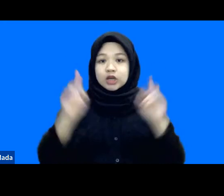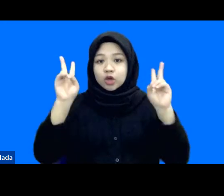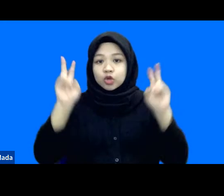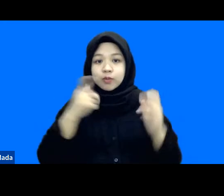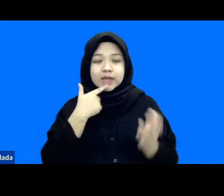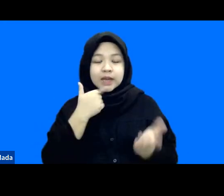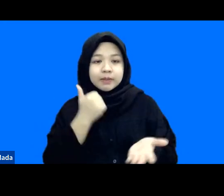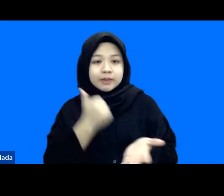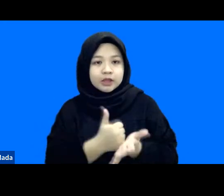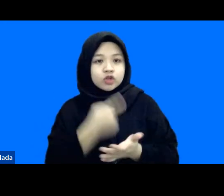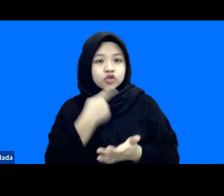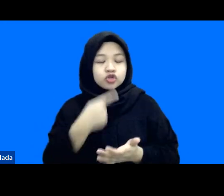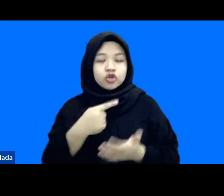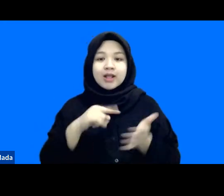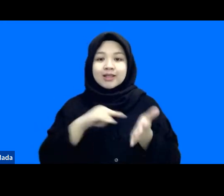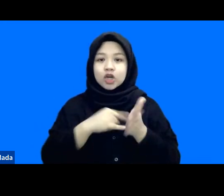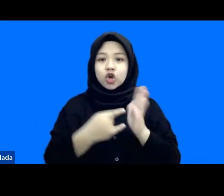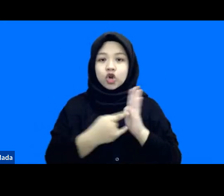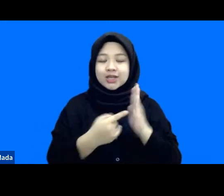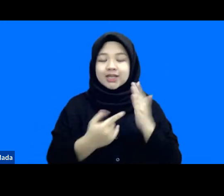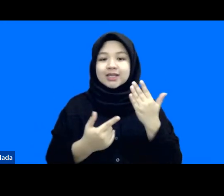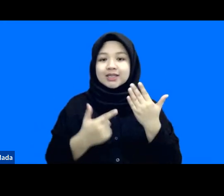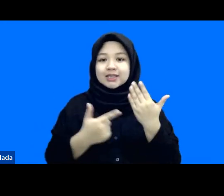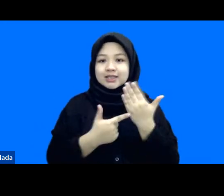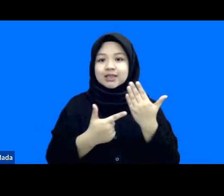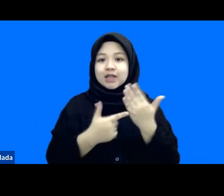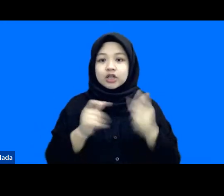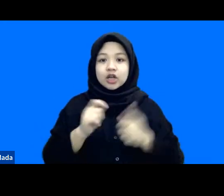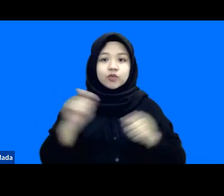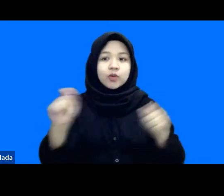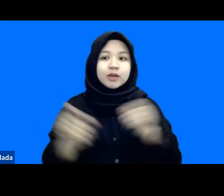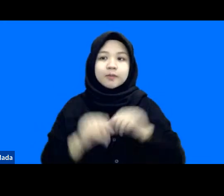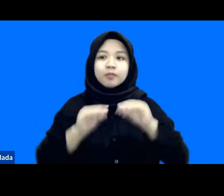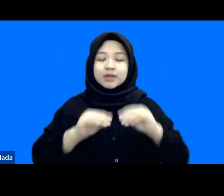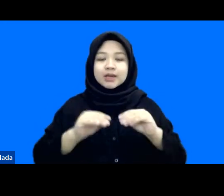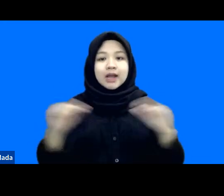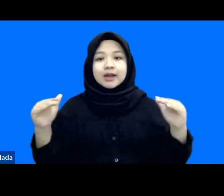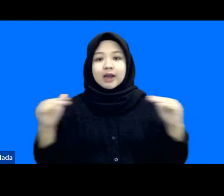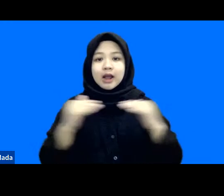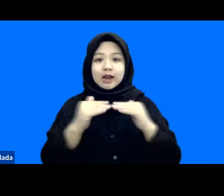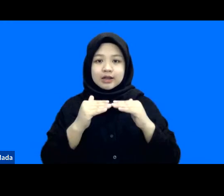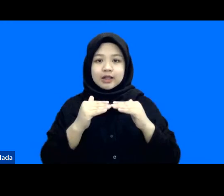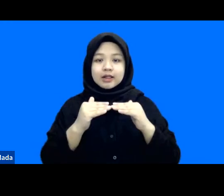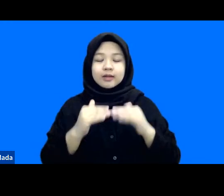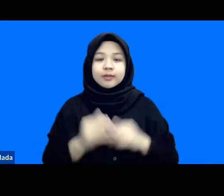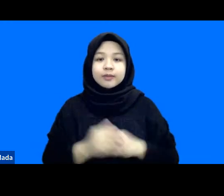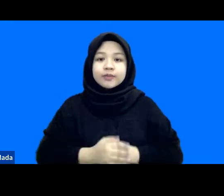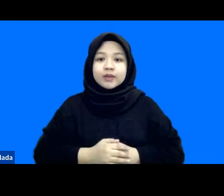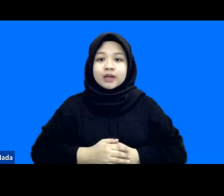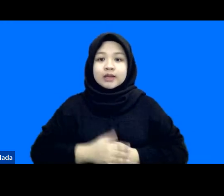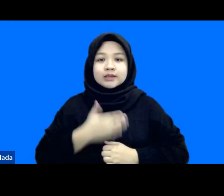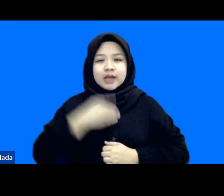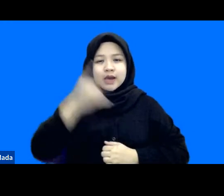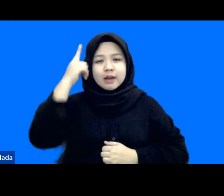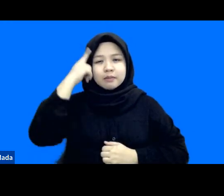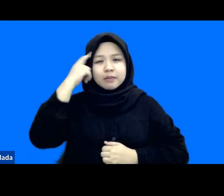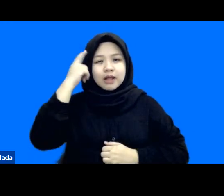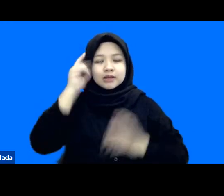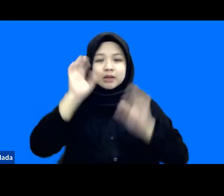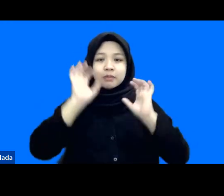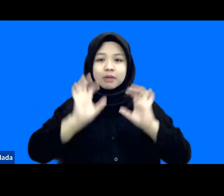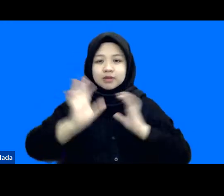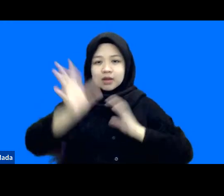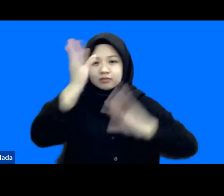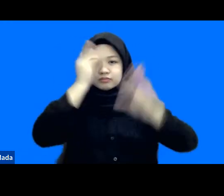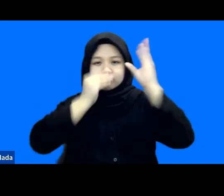for equitable education. I personally learned a lot from the conversations, and I hope the same thing goes to all of you. I